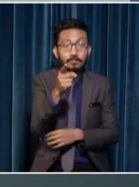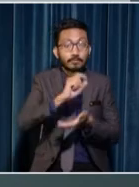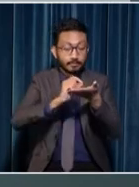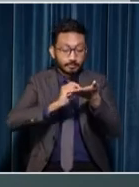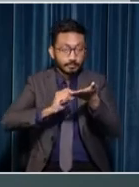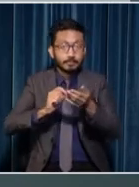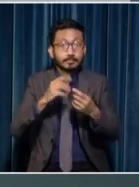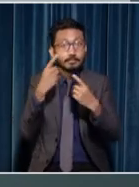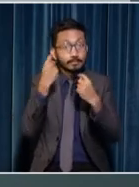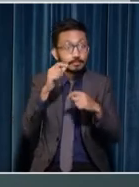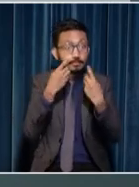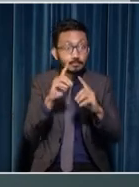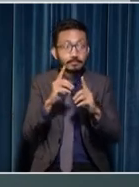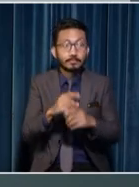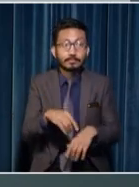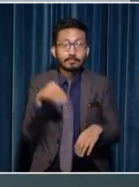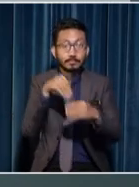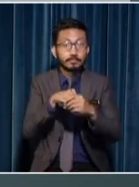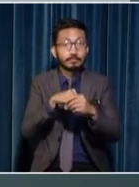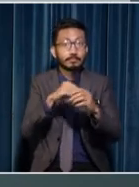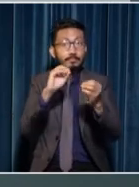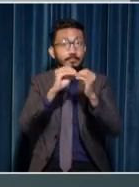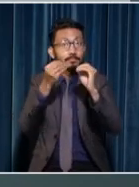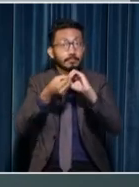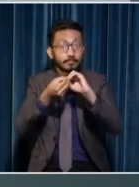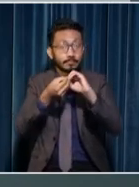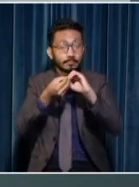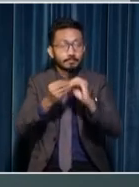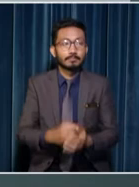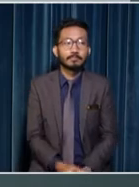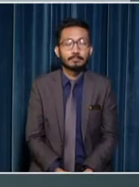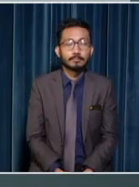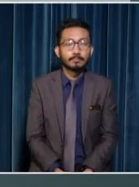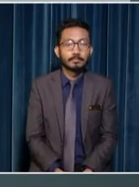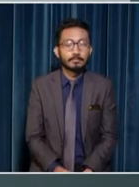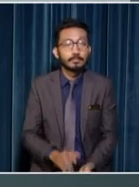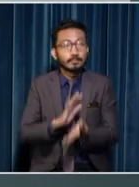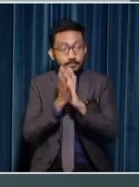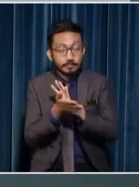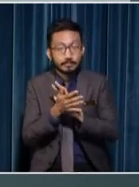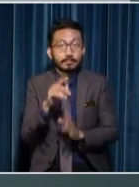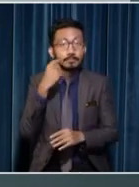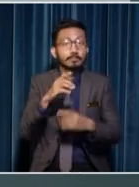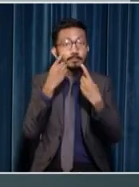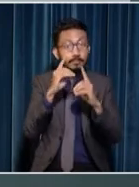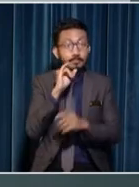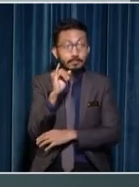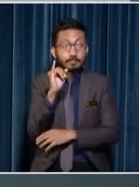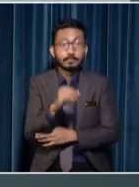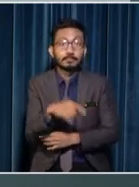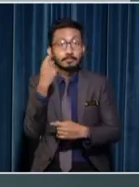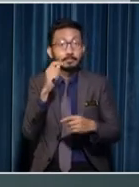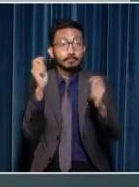answer in numerals. Therefore, the answer is the competition ends